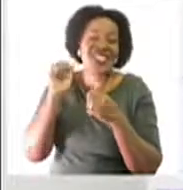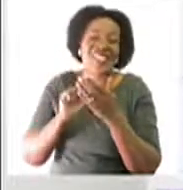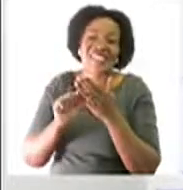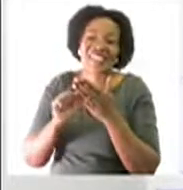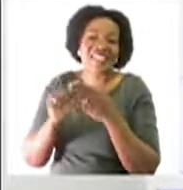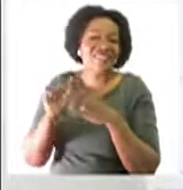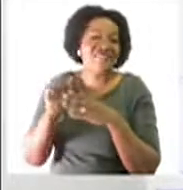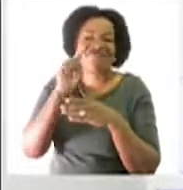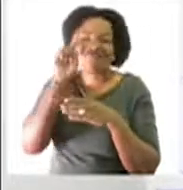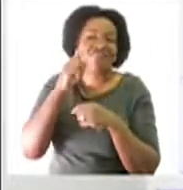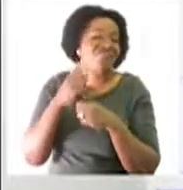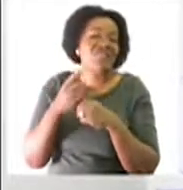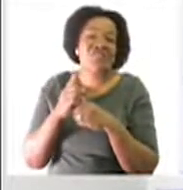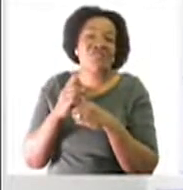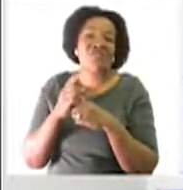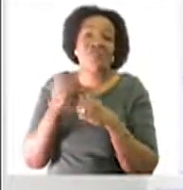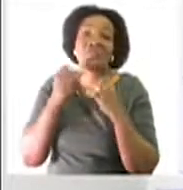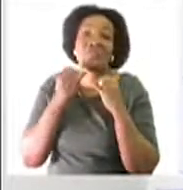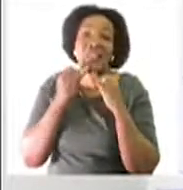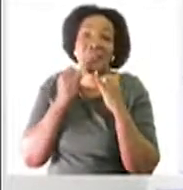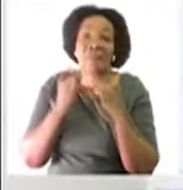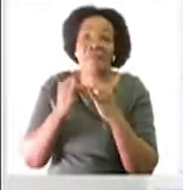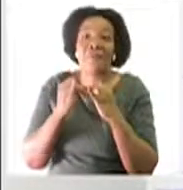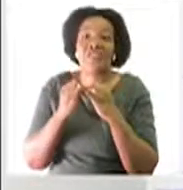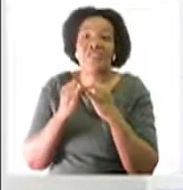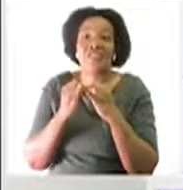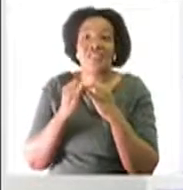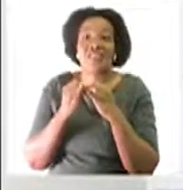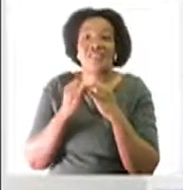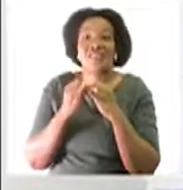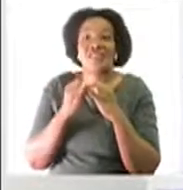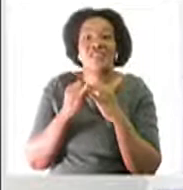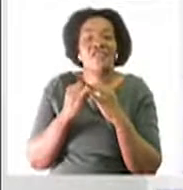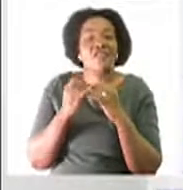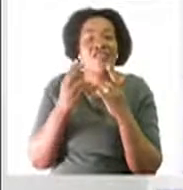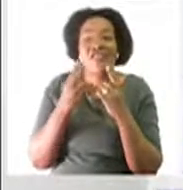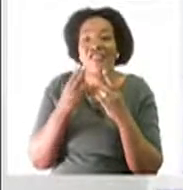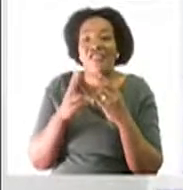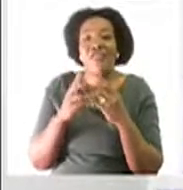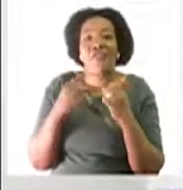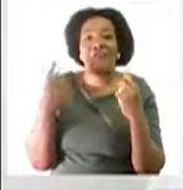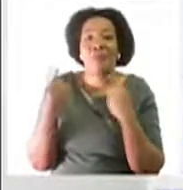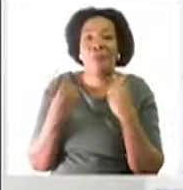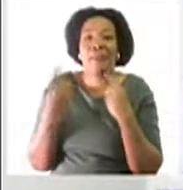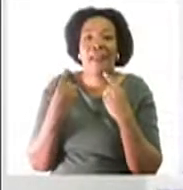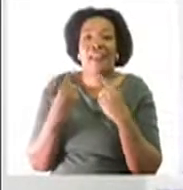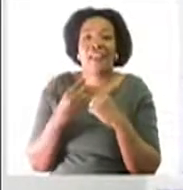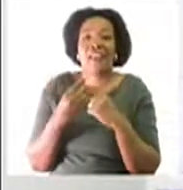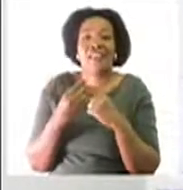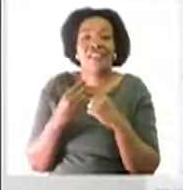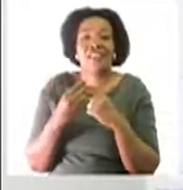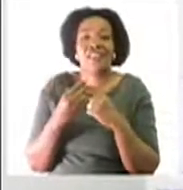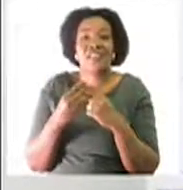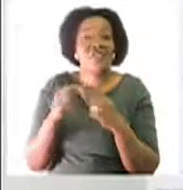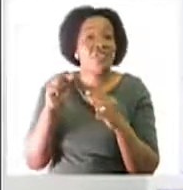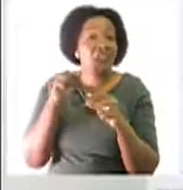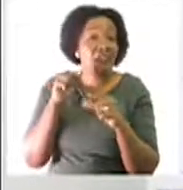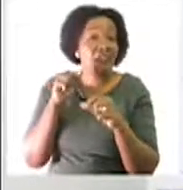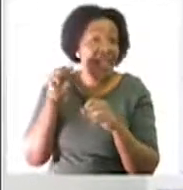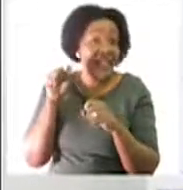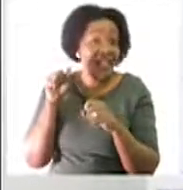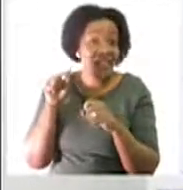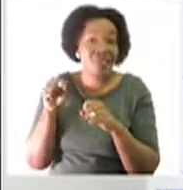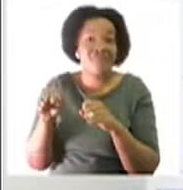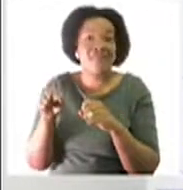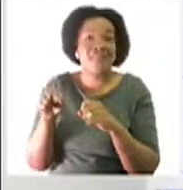not a question. It's a statement. You have been told not to play in the rain, so the statement always ends